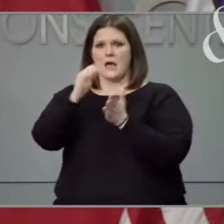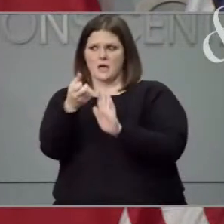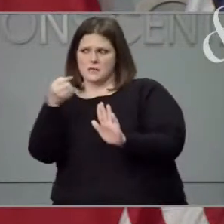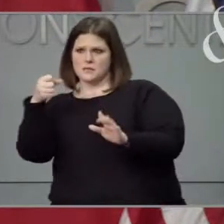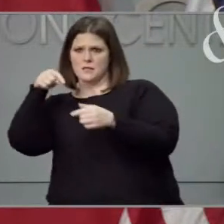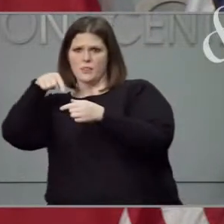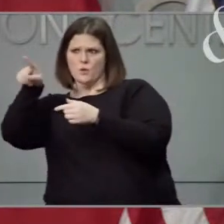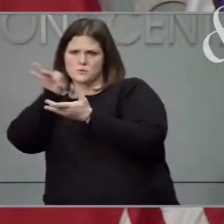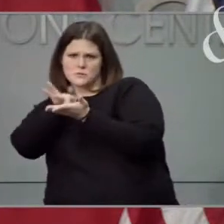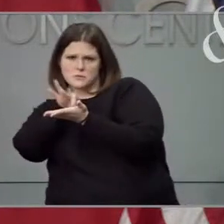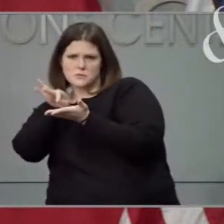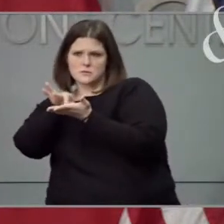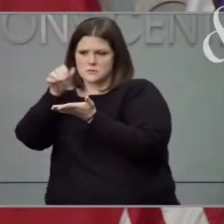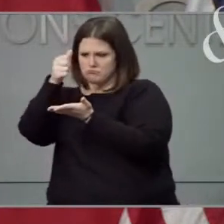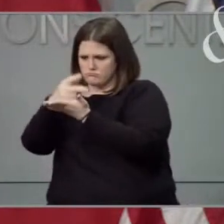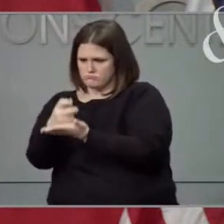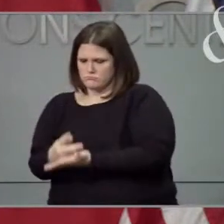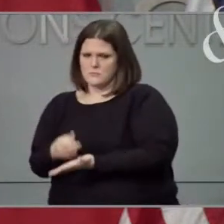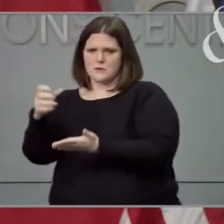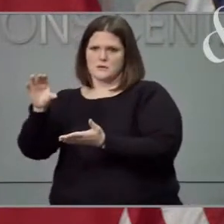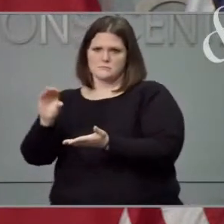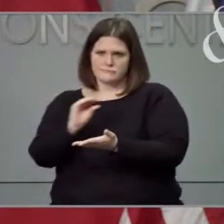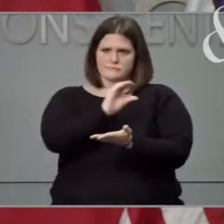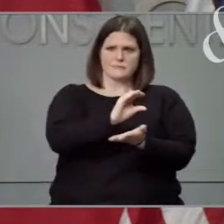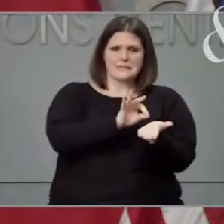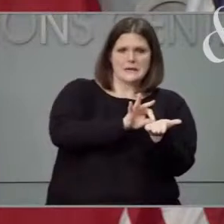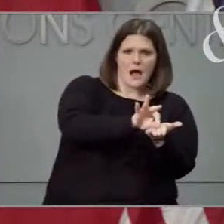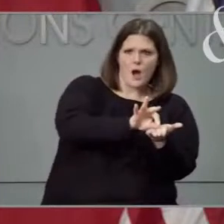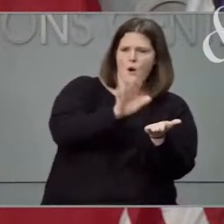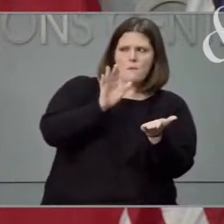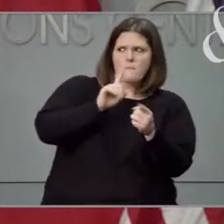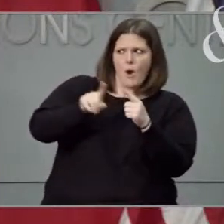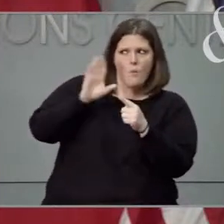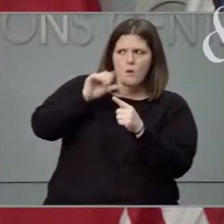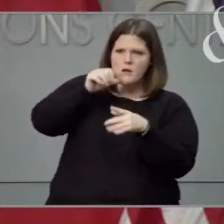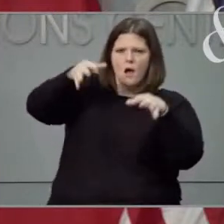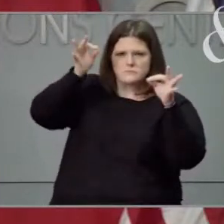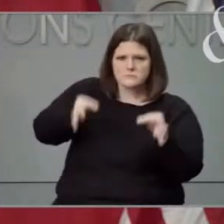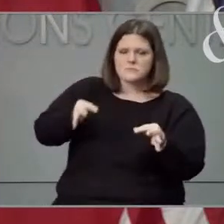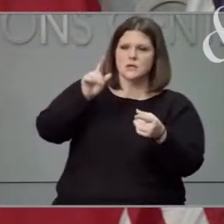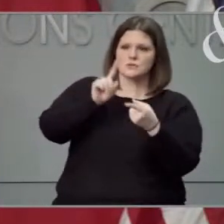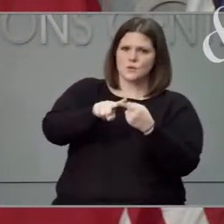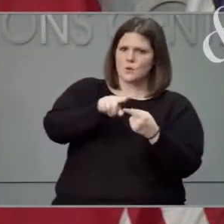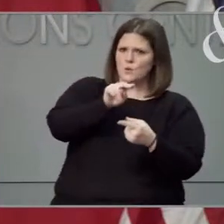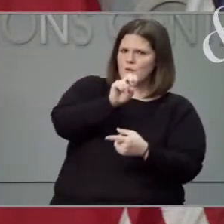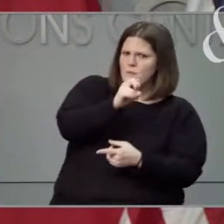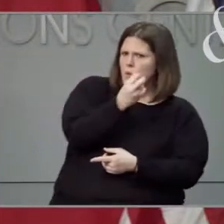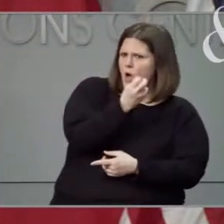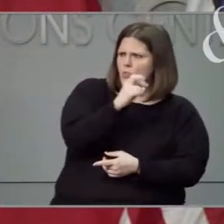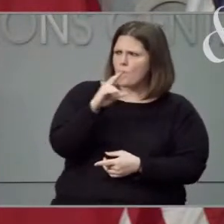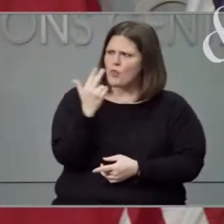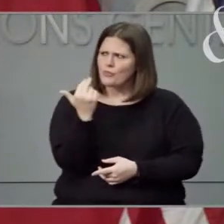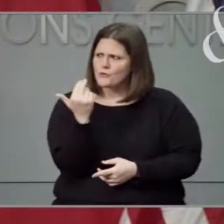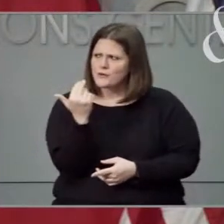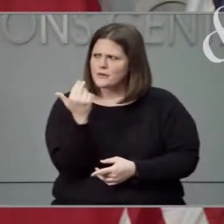an amount of them, but results for those will not be fed in until the 12th, correct? Or until the 13th when the